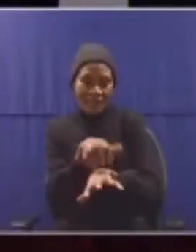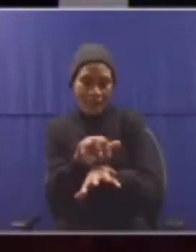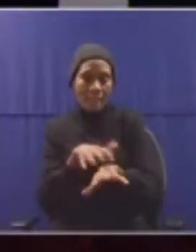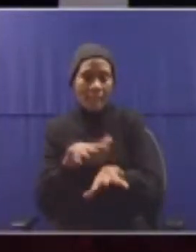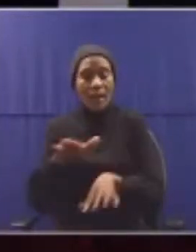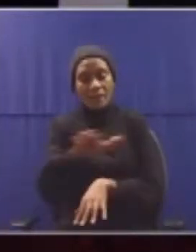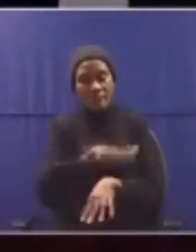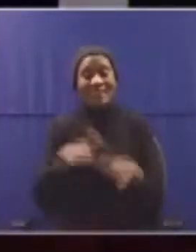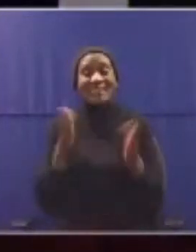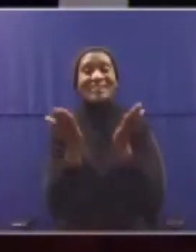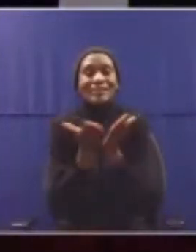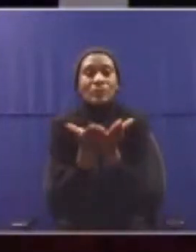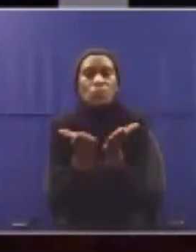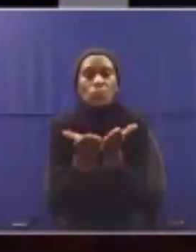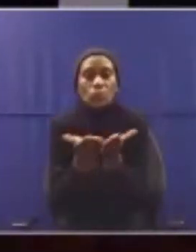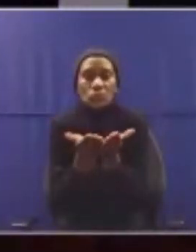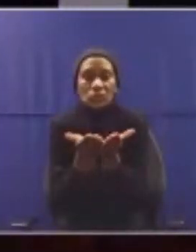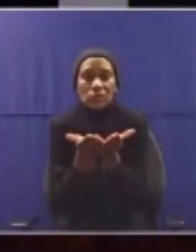field schools.